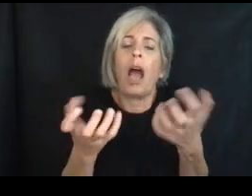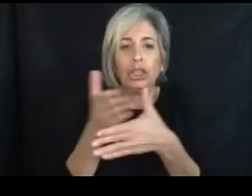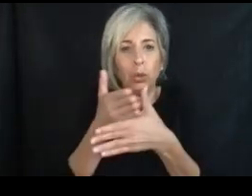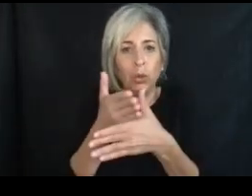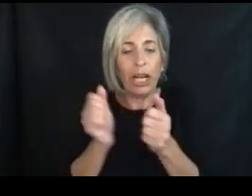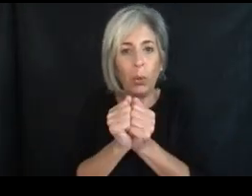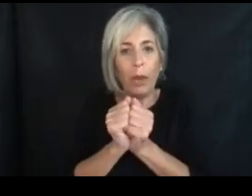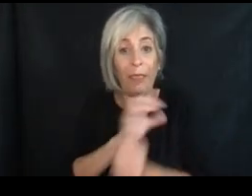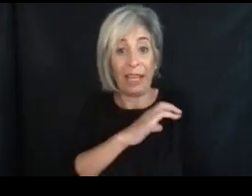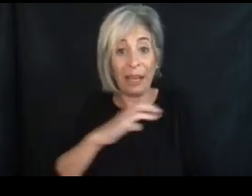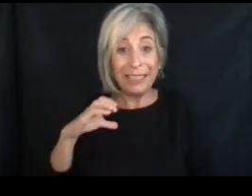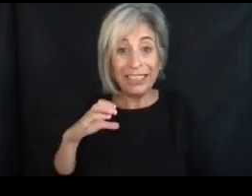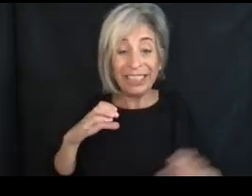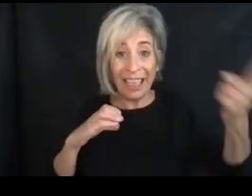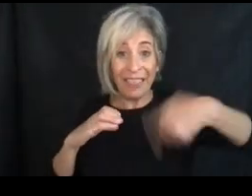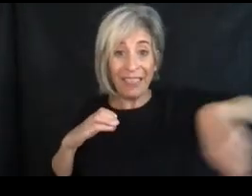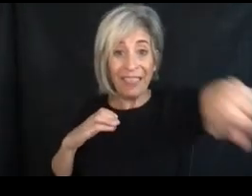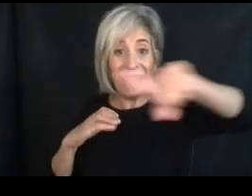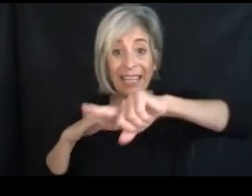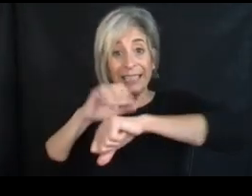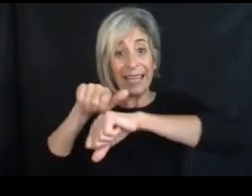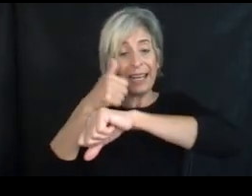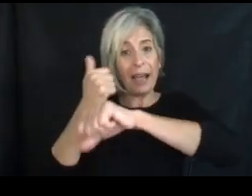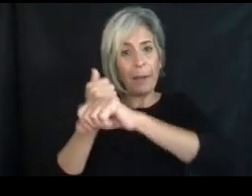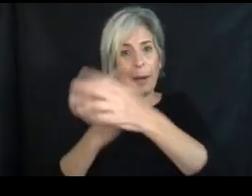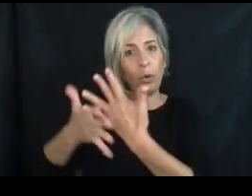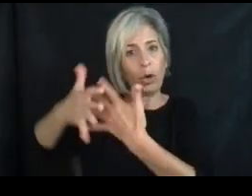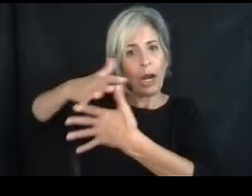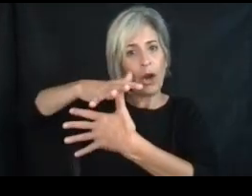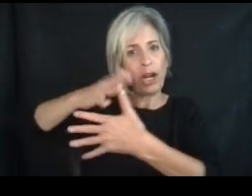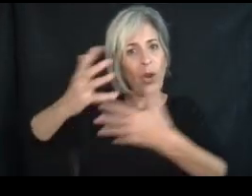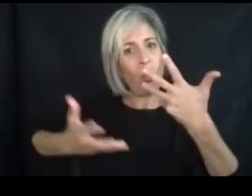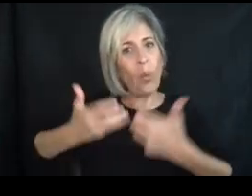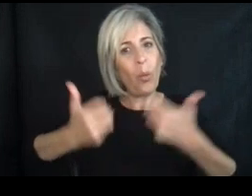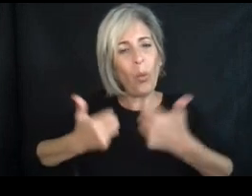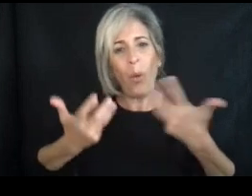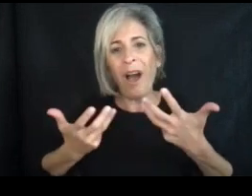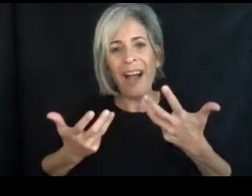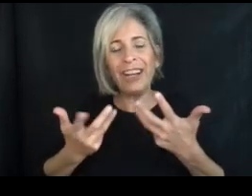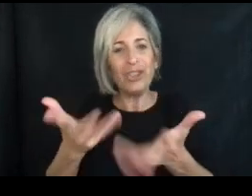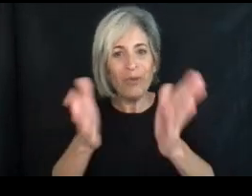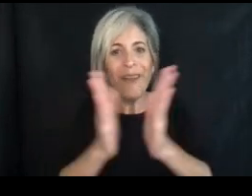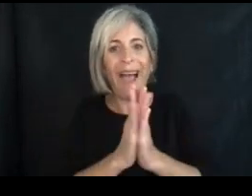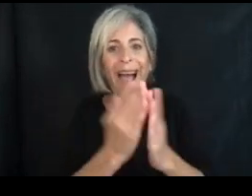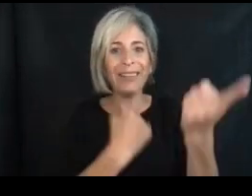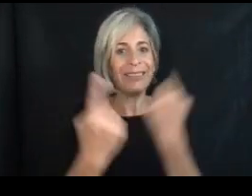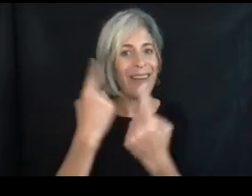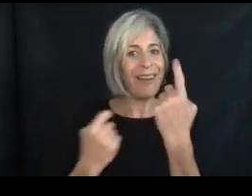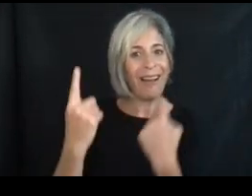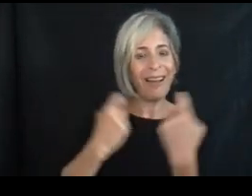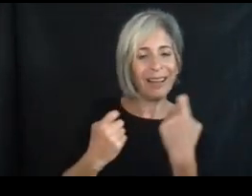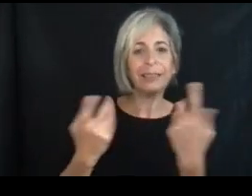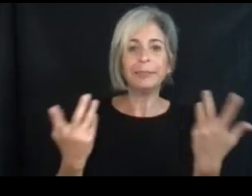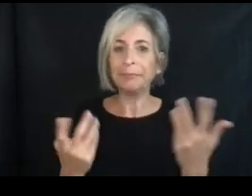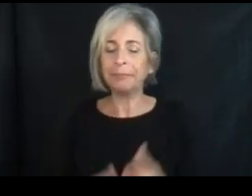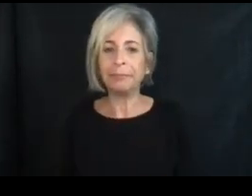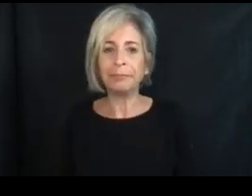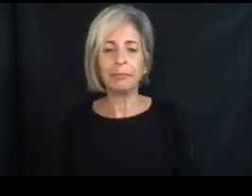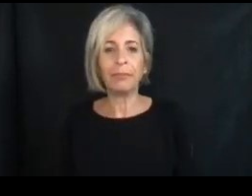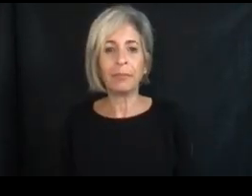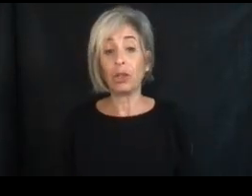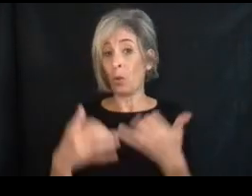the commission, and they will be able to help us set priorities around what you've asked us to present. So at this